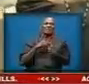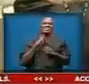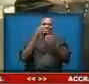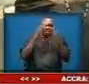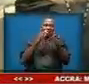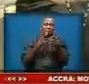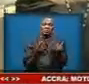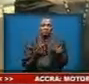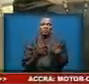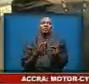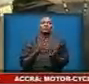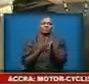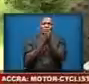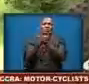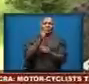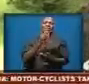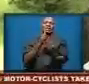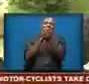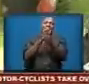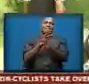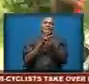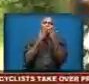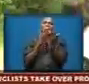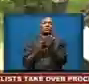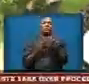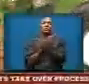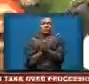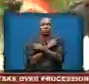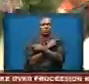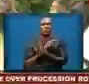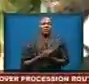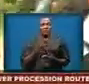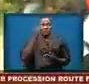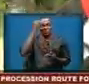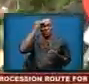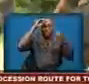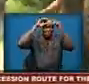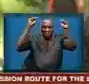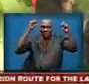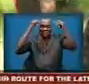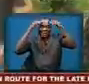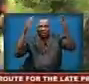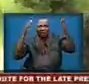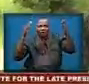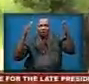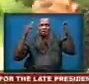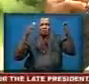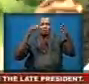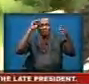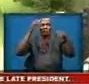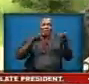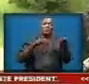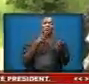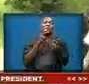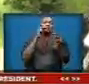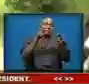Rayuan, she come on Labashi, wajin sunny. As soon as my president, you want to know that my president, he didn't know in no day now, I want to see.